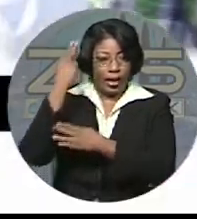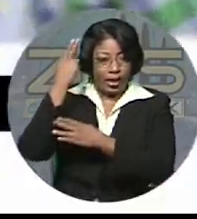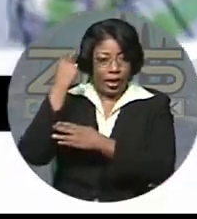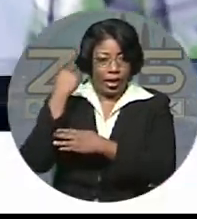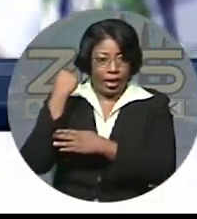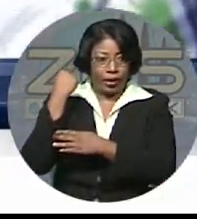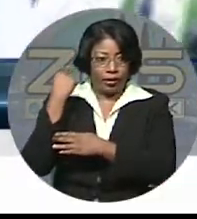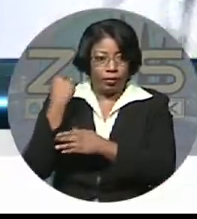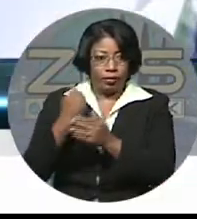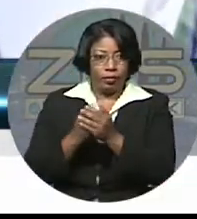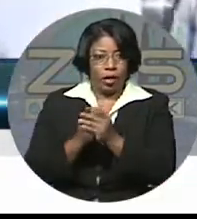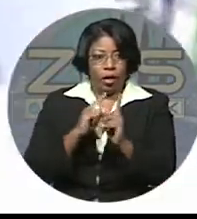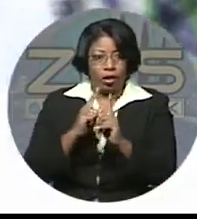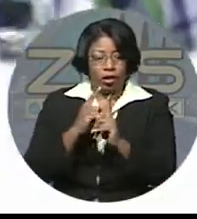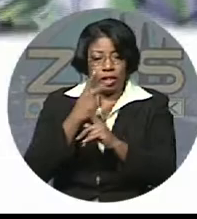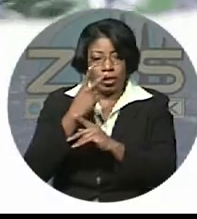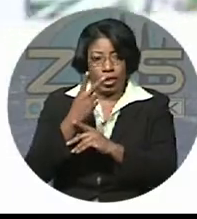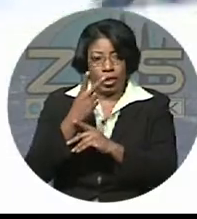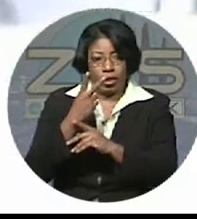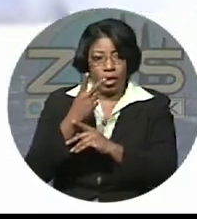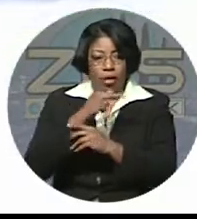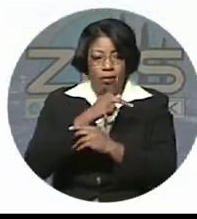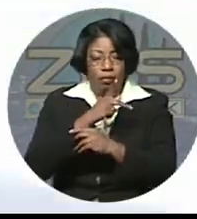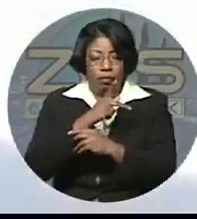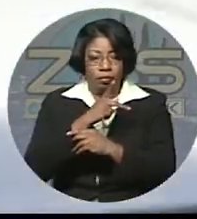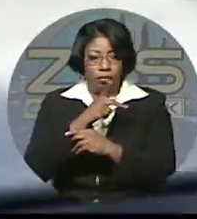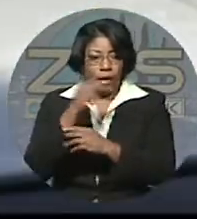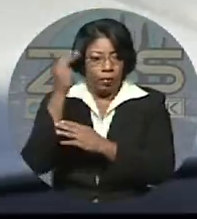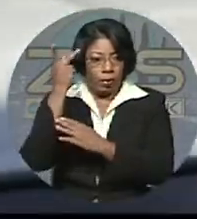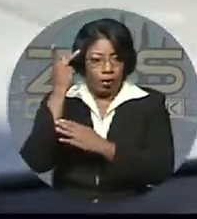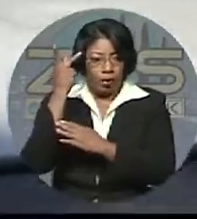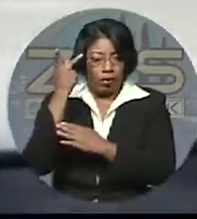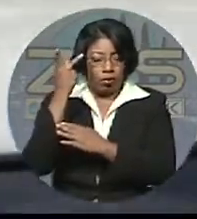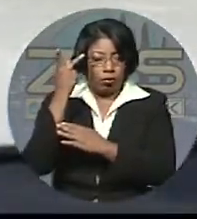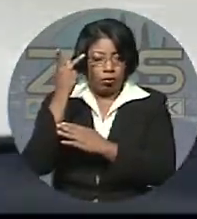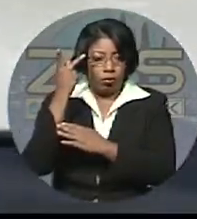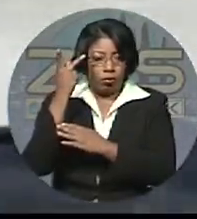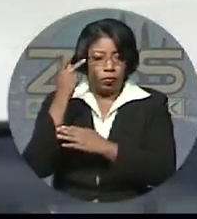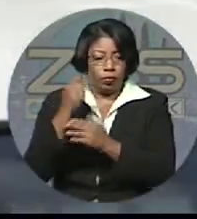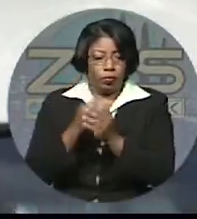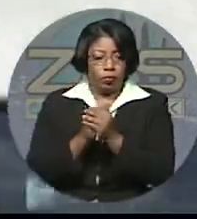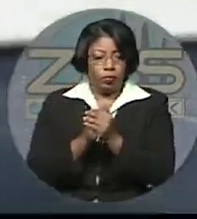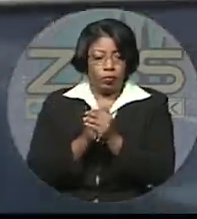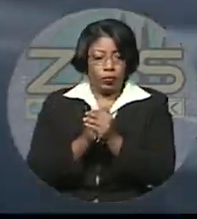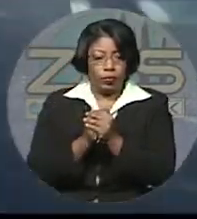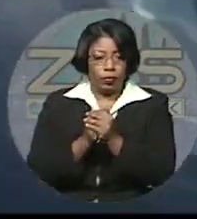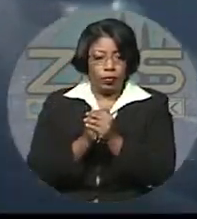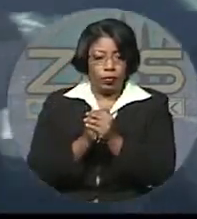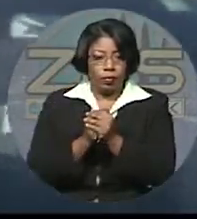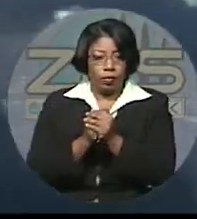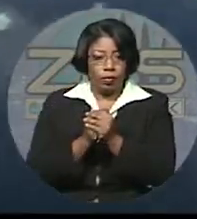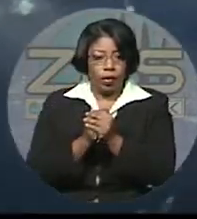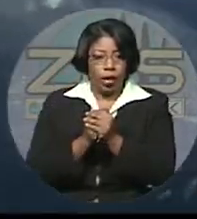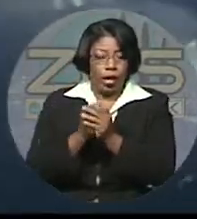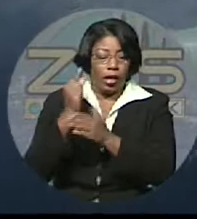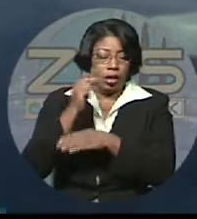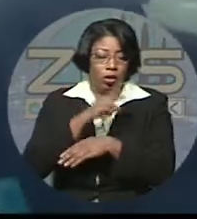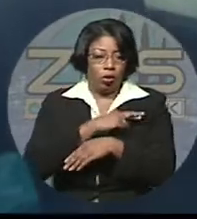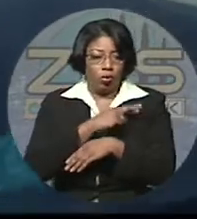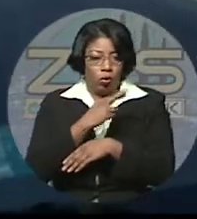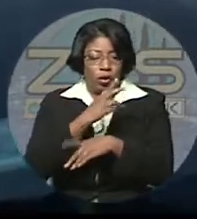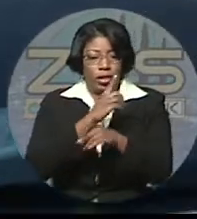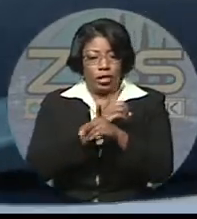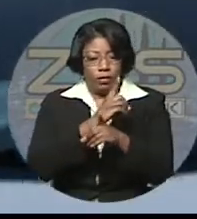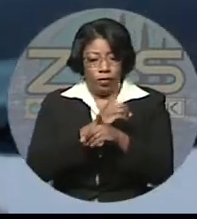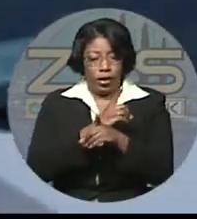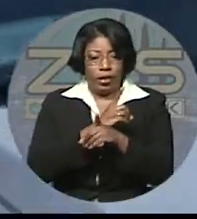knew as Peter swing at the deceased, who then later died from his injuries. Attorney Glendon Roll is defending Neely. Aaron Johnson is appearing